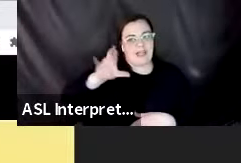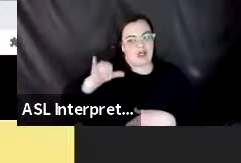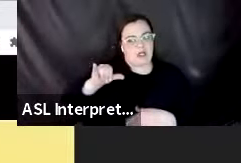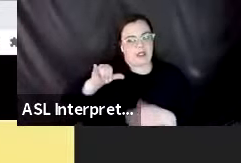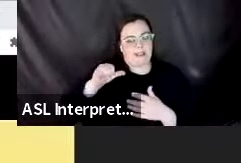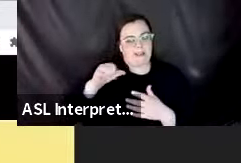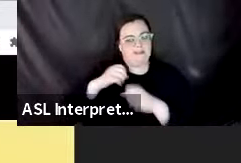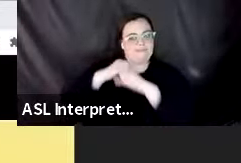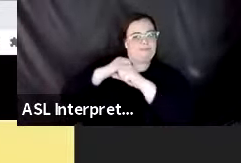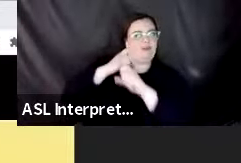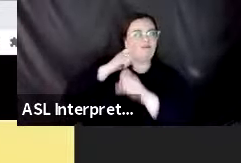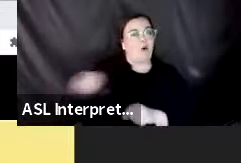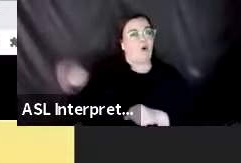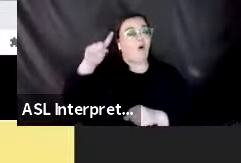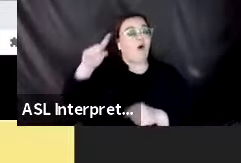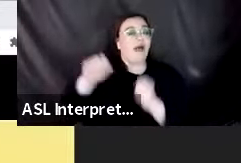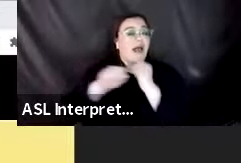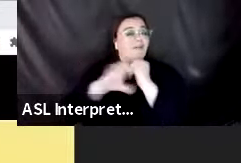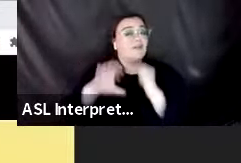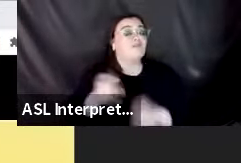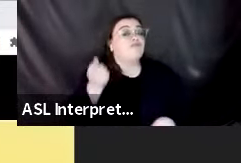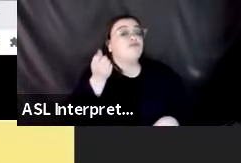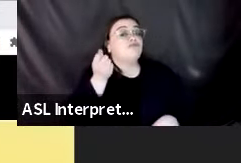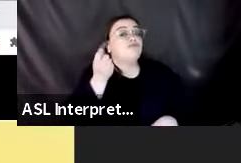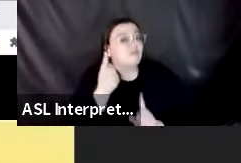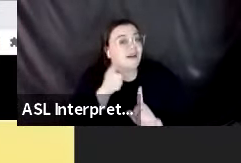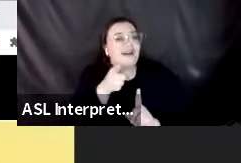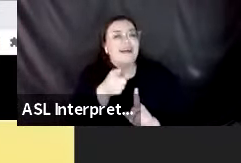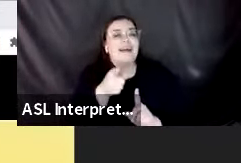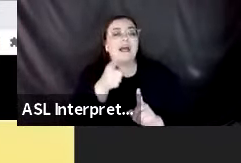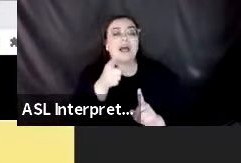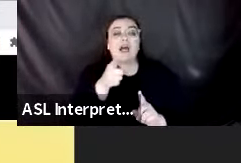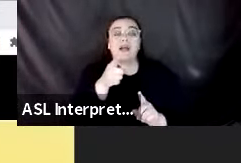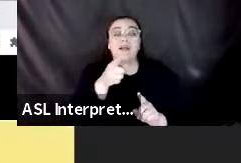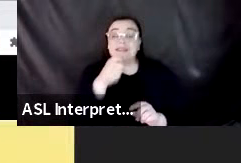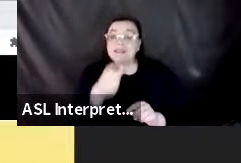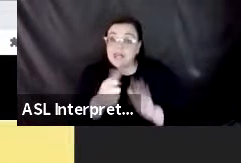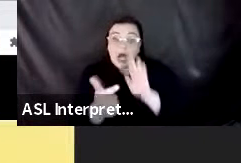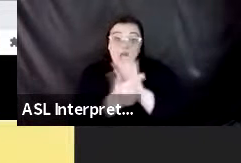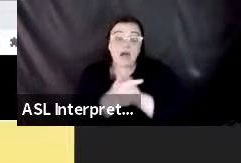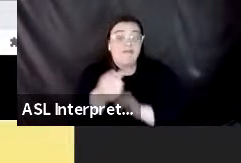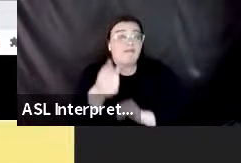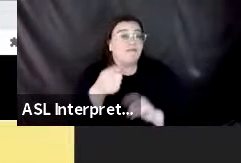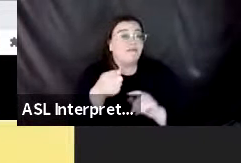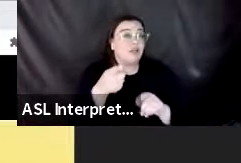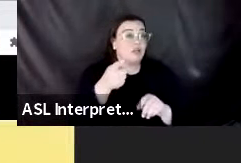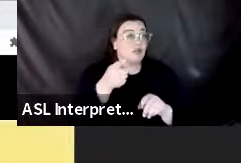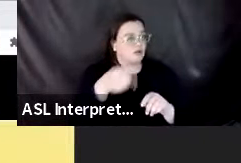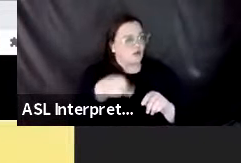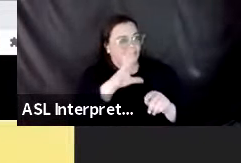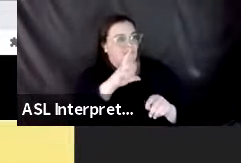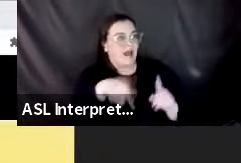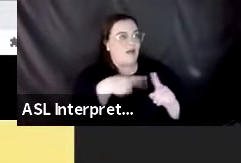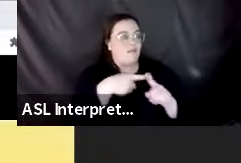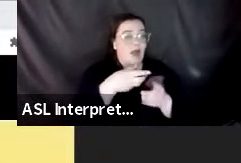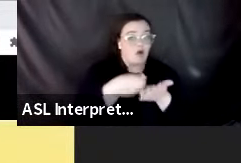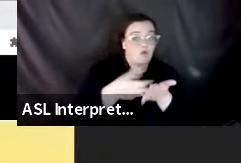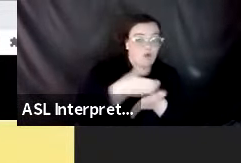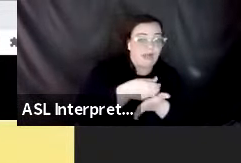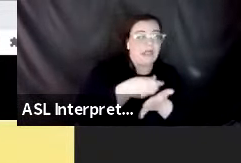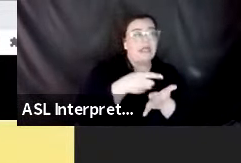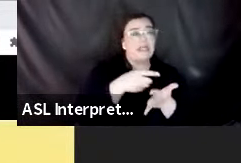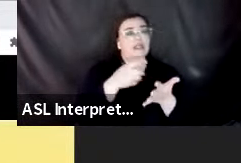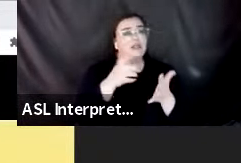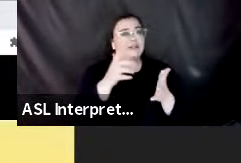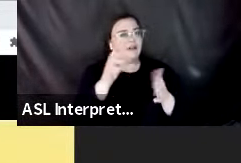this does not prevent a performer from disclosing their wages, hours, and terms of condition employment to their agent or to their